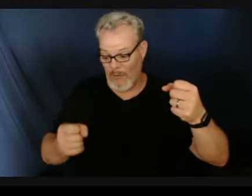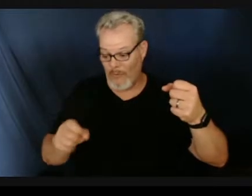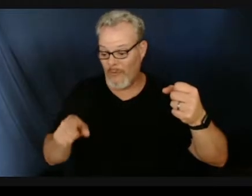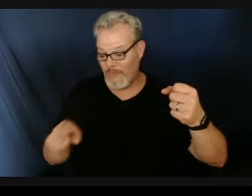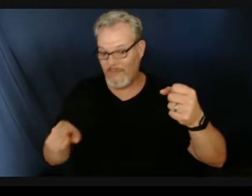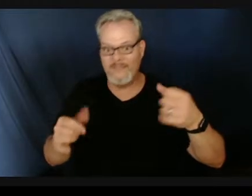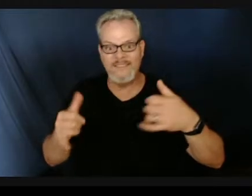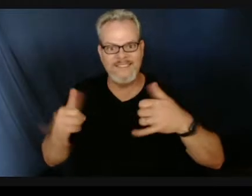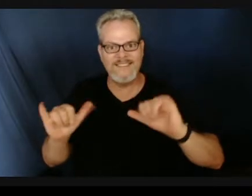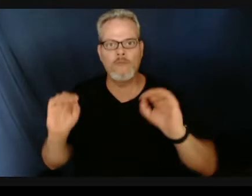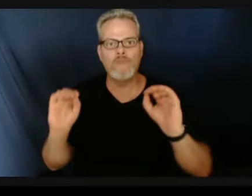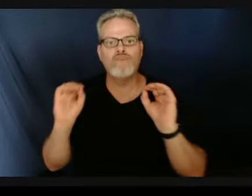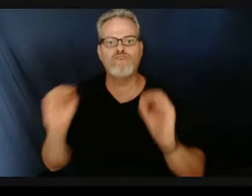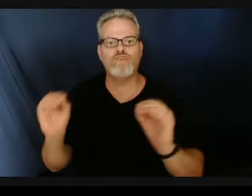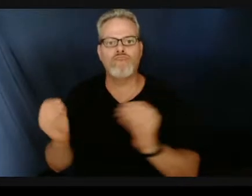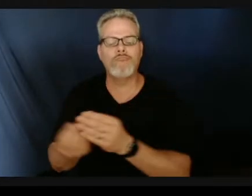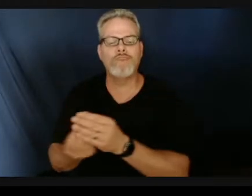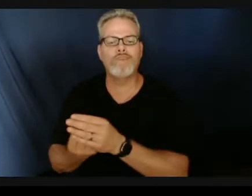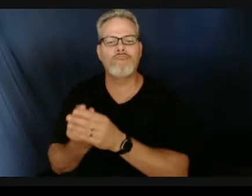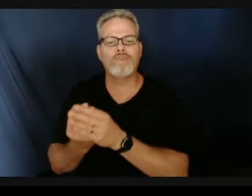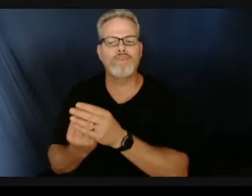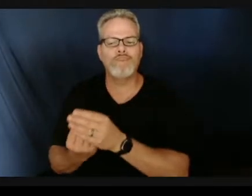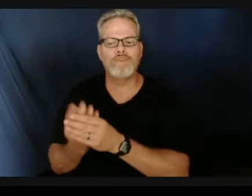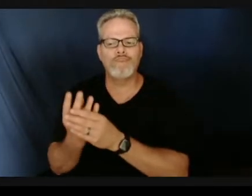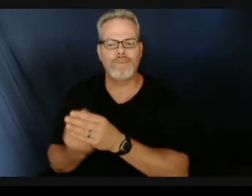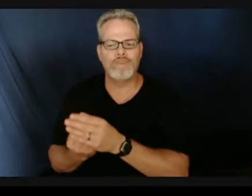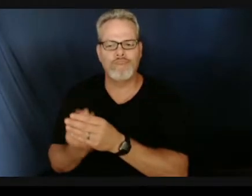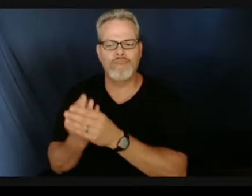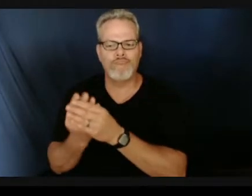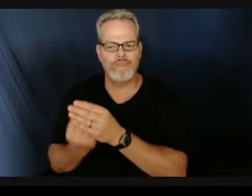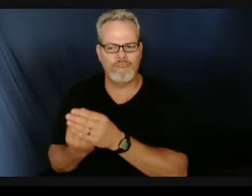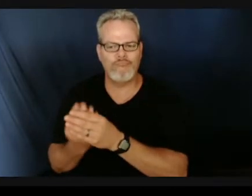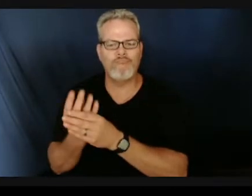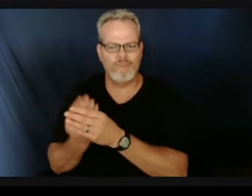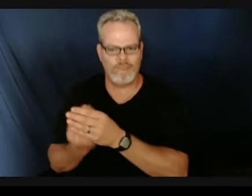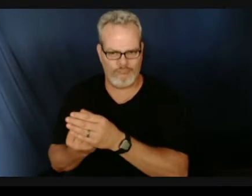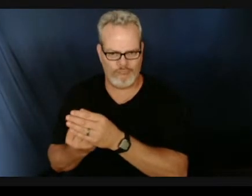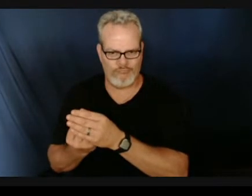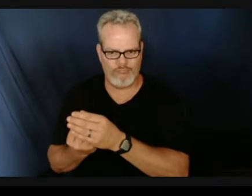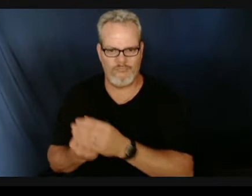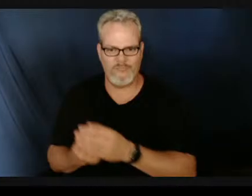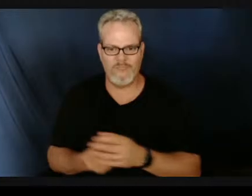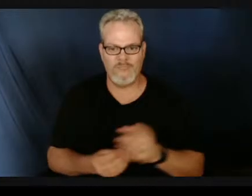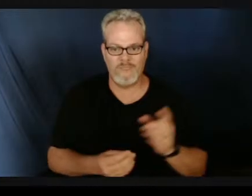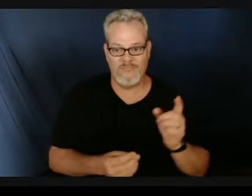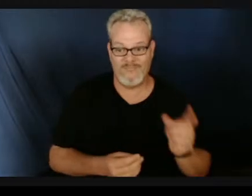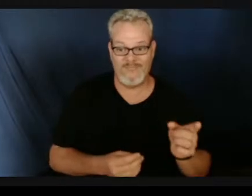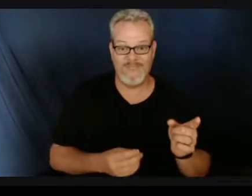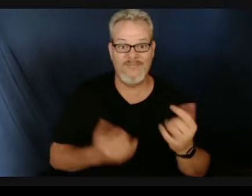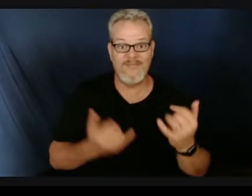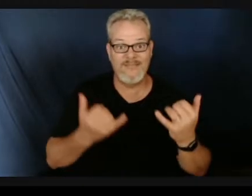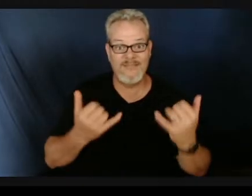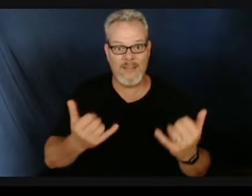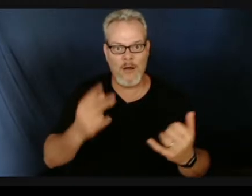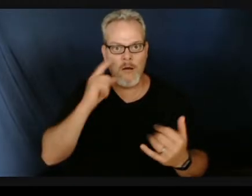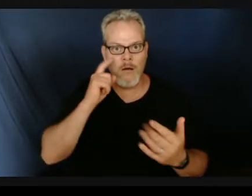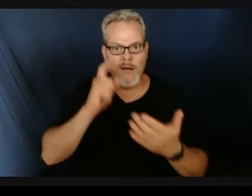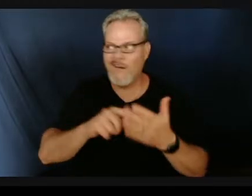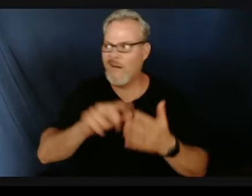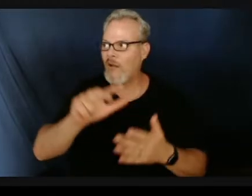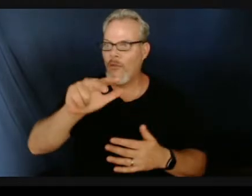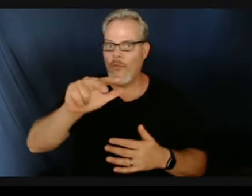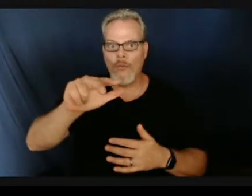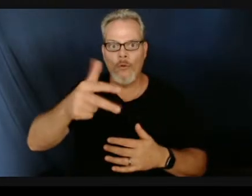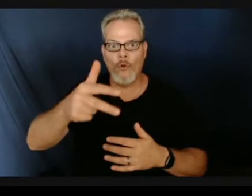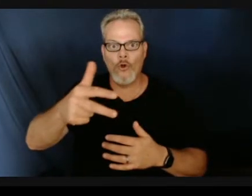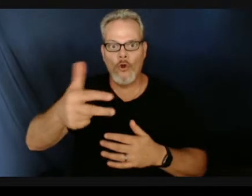high, sometimes 15 to 20 feet high. That's the range of it there. So they note the third episode there, 12:38